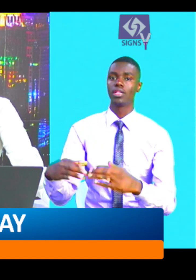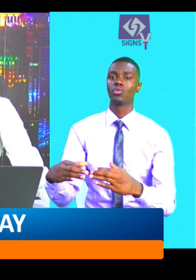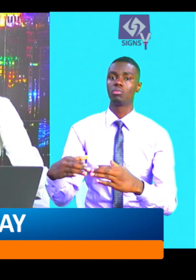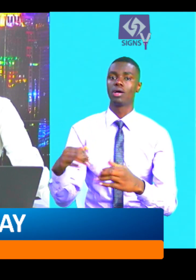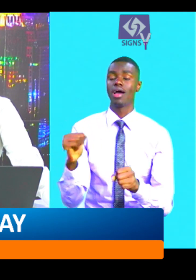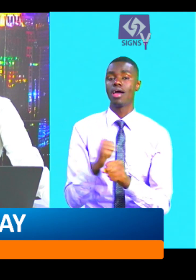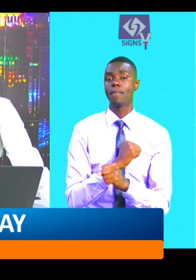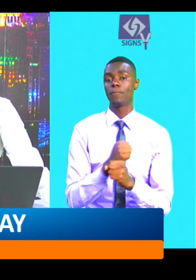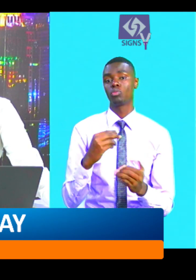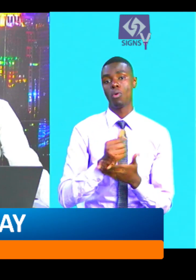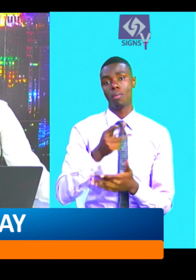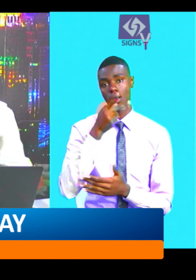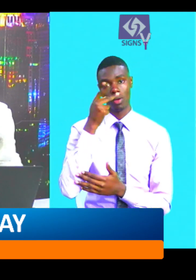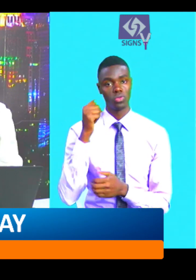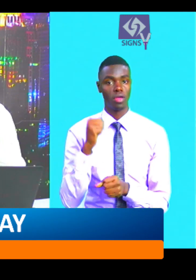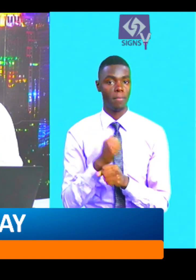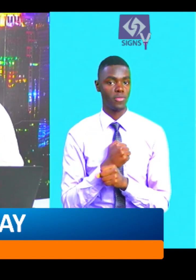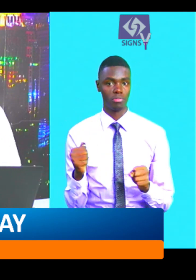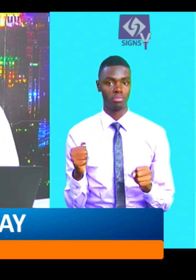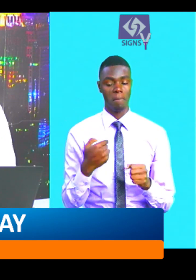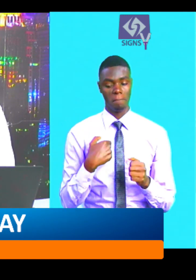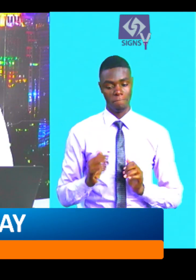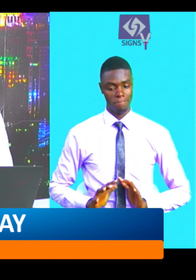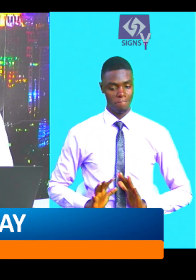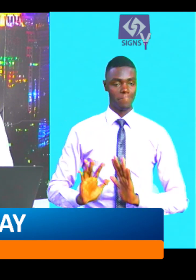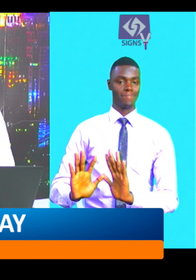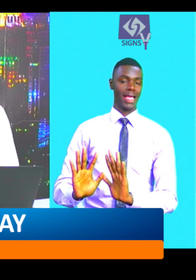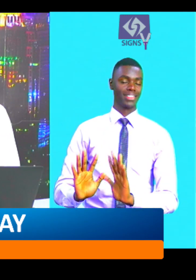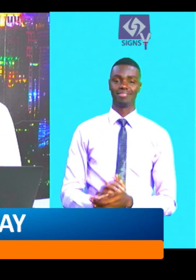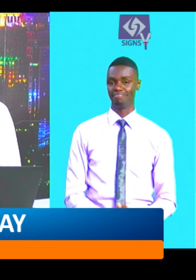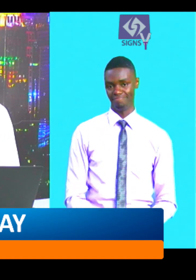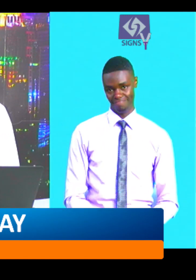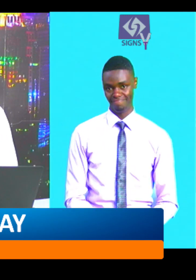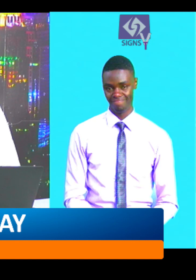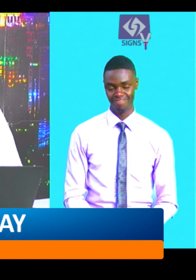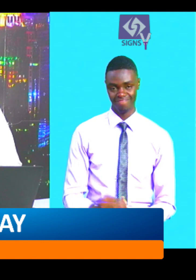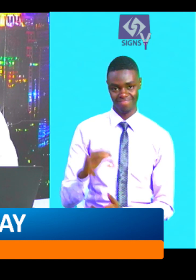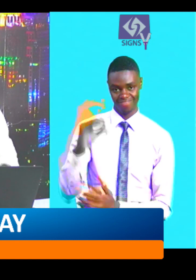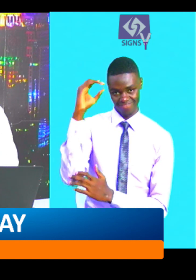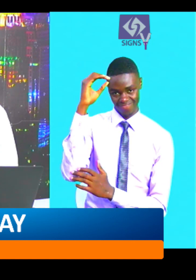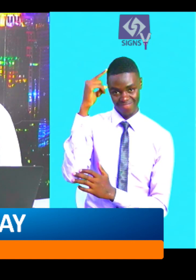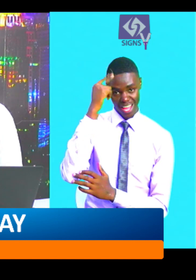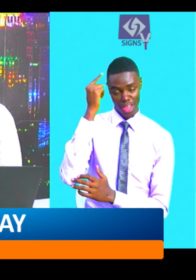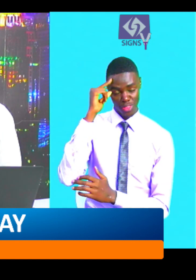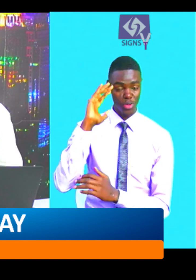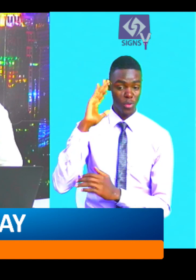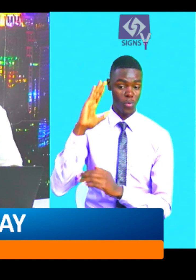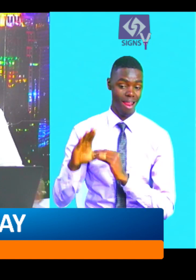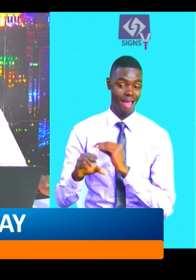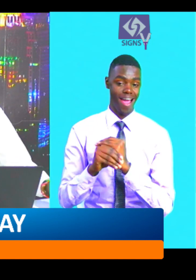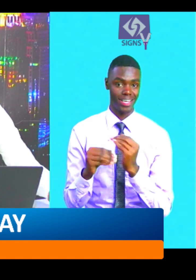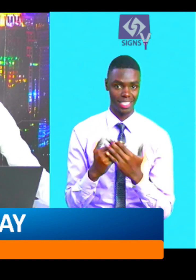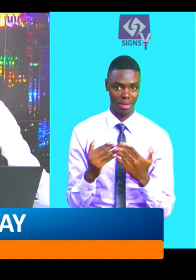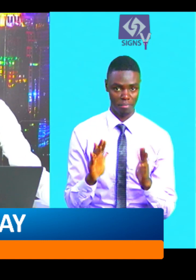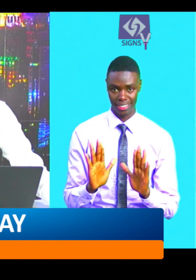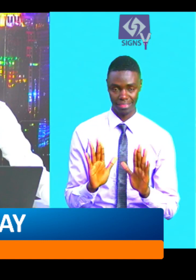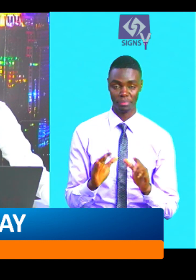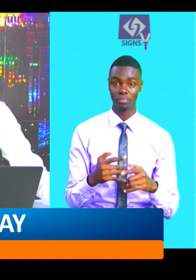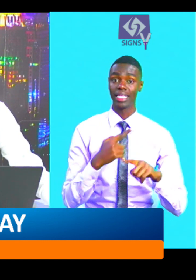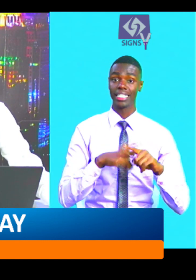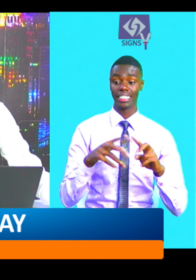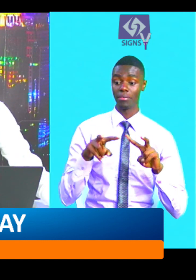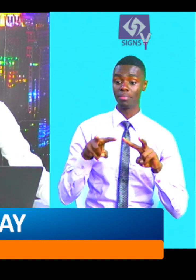also Kalonzo is a principal in the Azimio party. Yeah. So his heart is in Azimio. Kalonzo cannot be